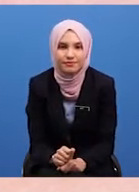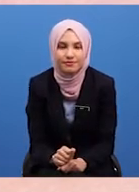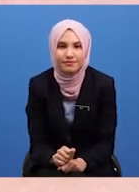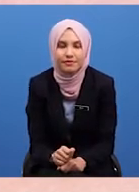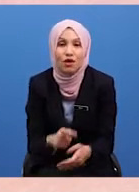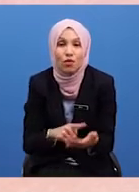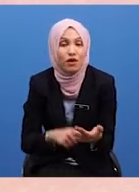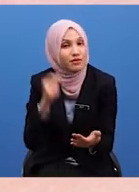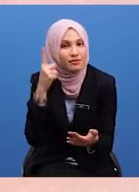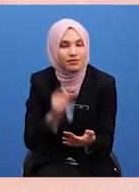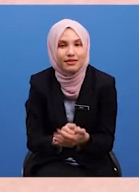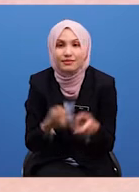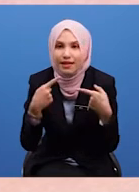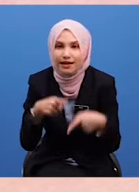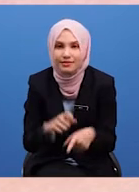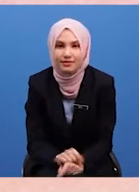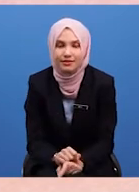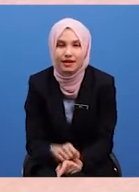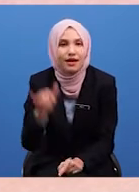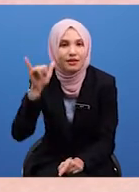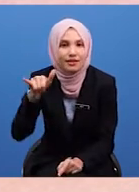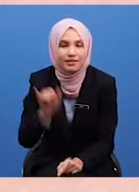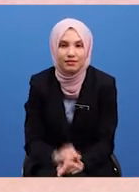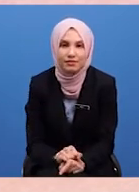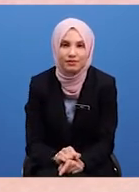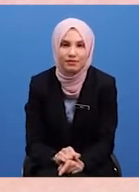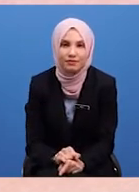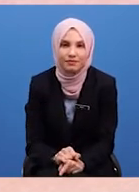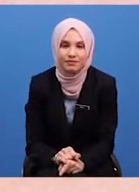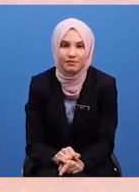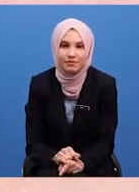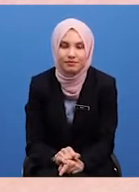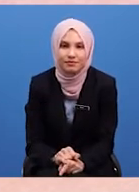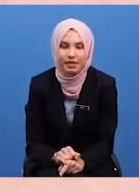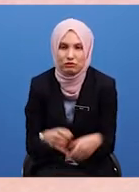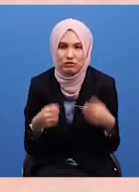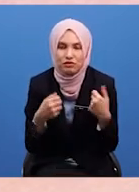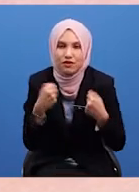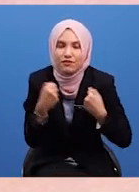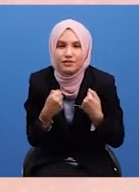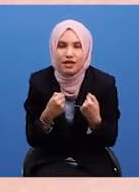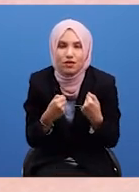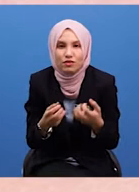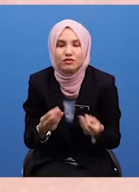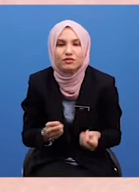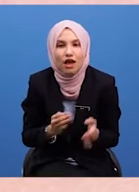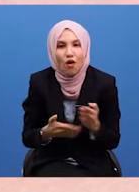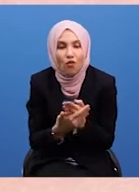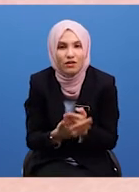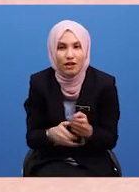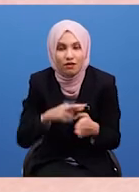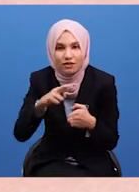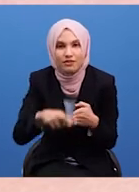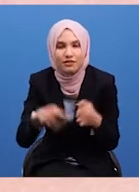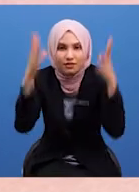What do you think is the answer? Yes, because she is too nervous and wants to get over with the result. She